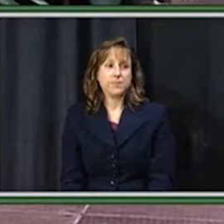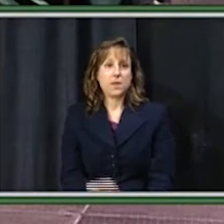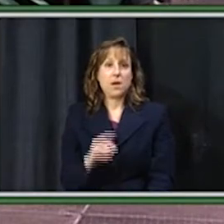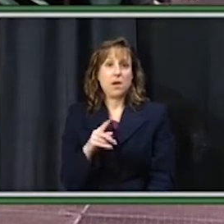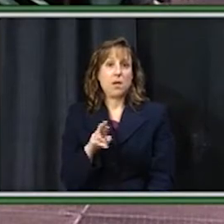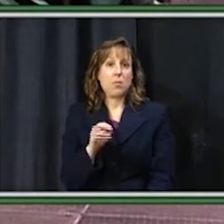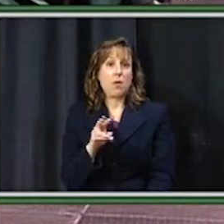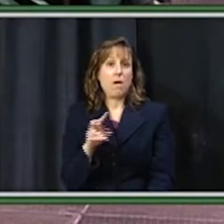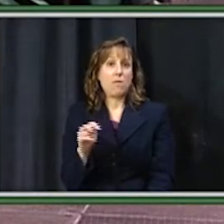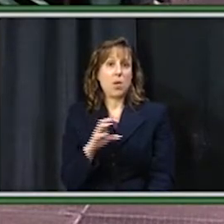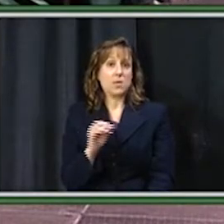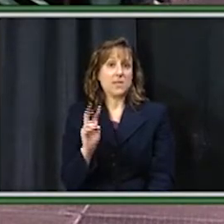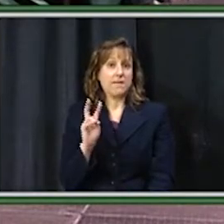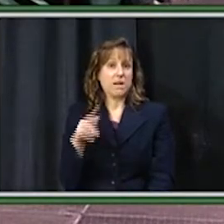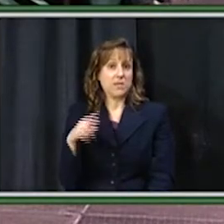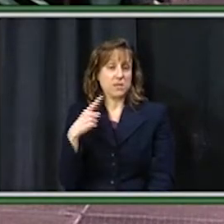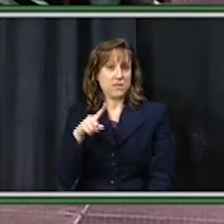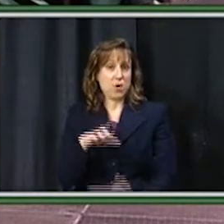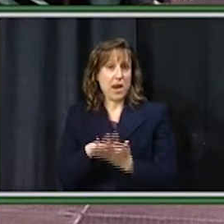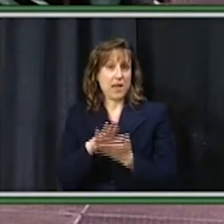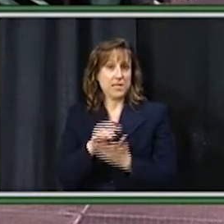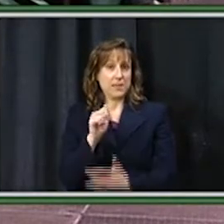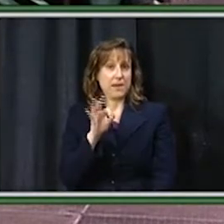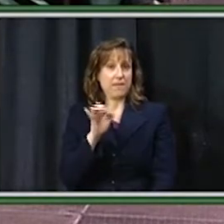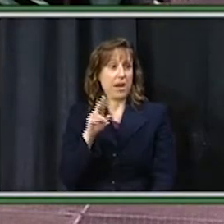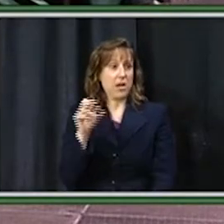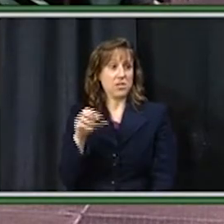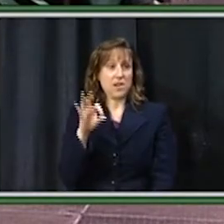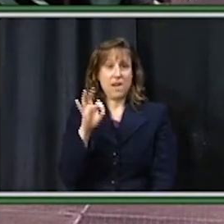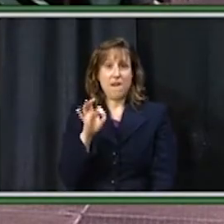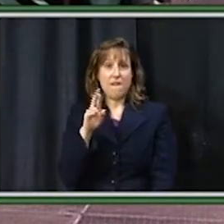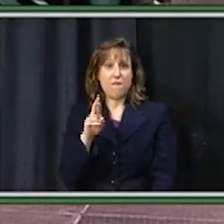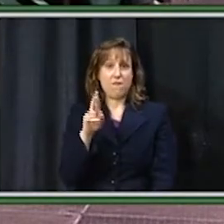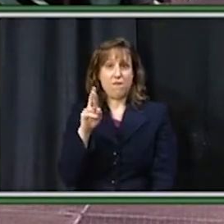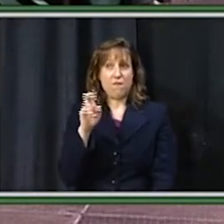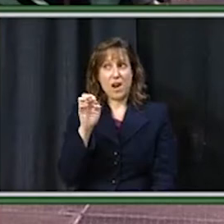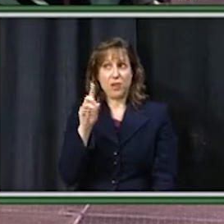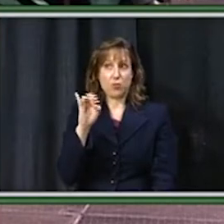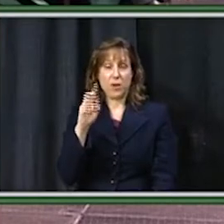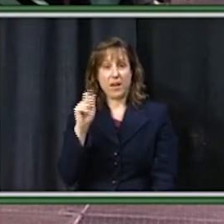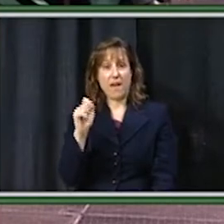Provost and Vice President for Academic Affairs Frederica Freka Harmsen.